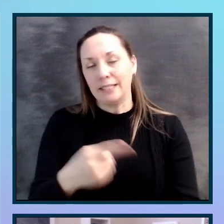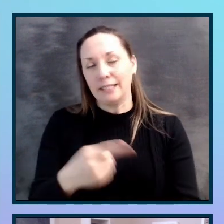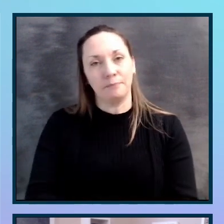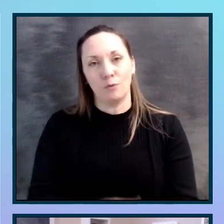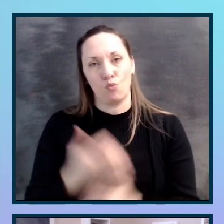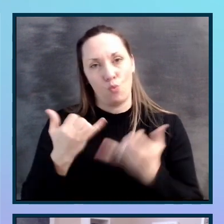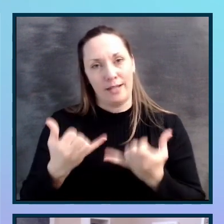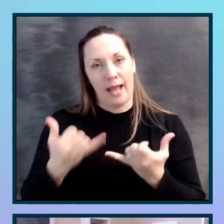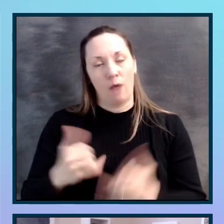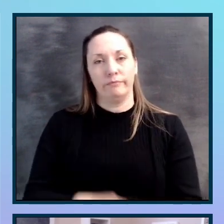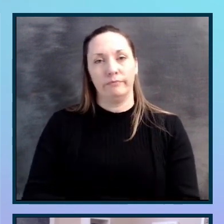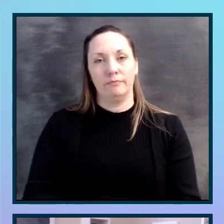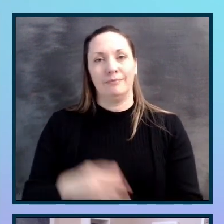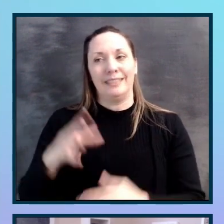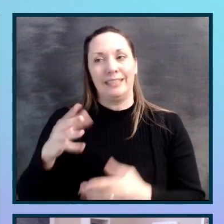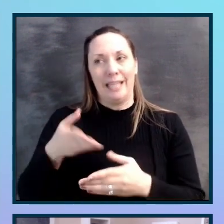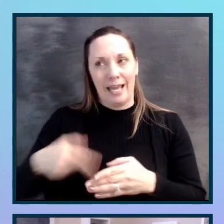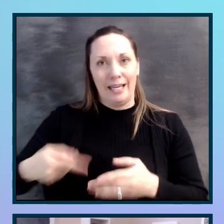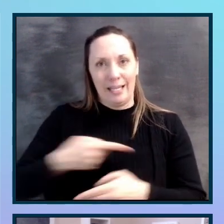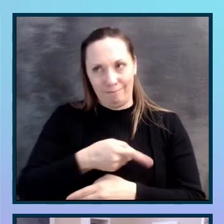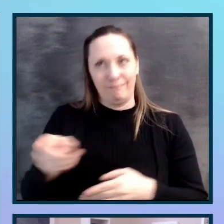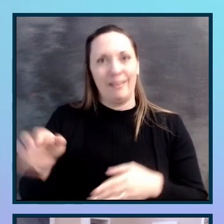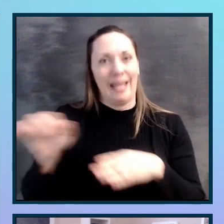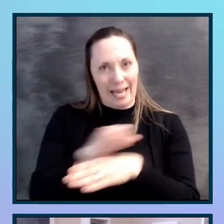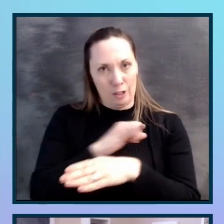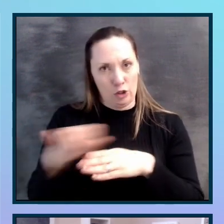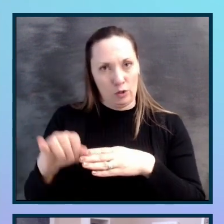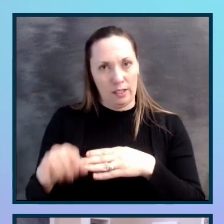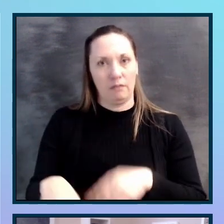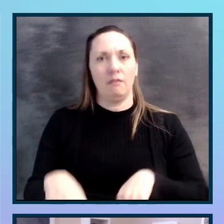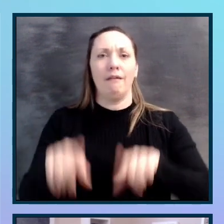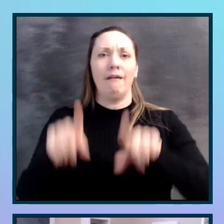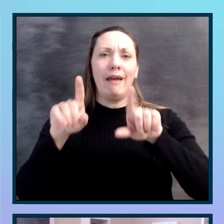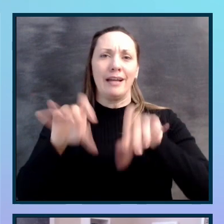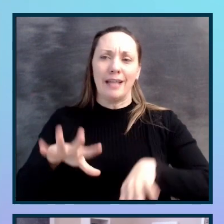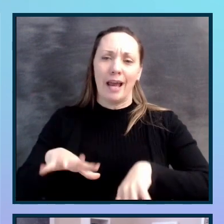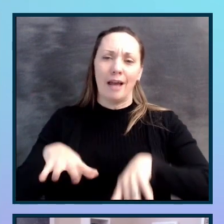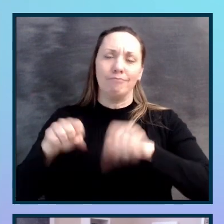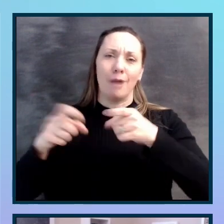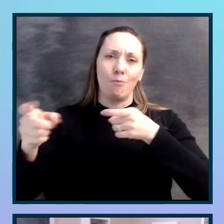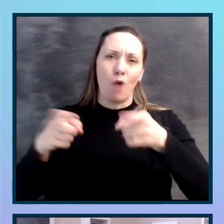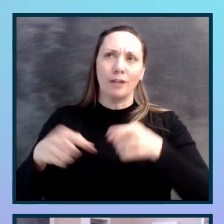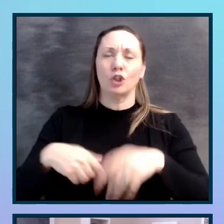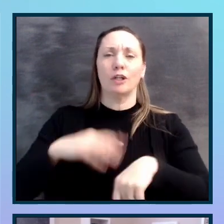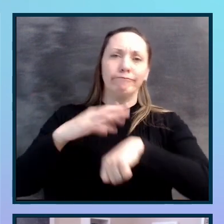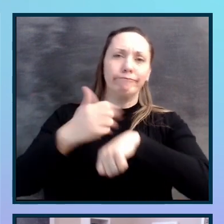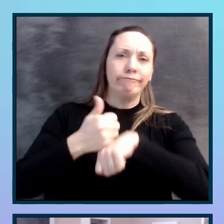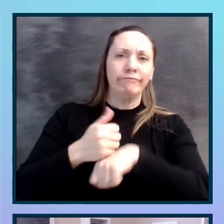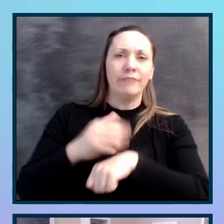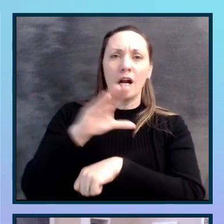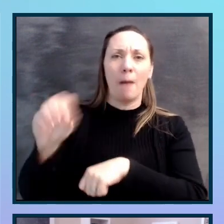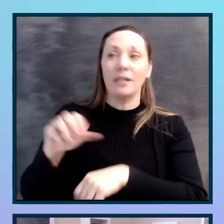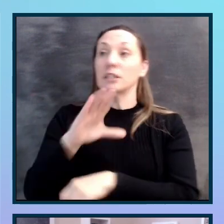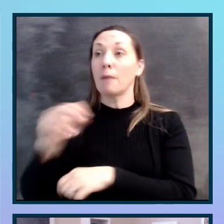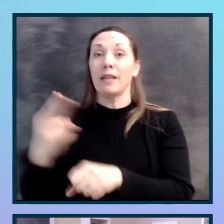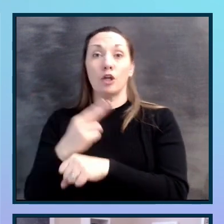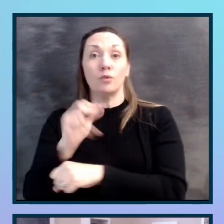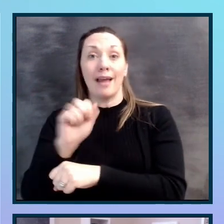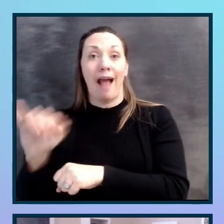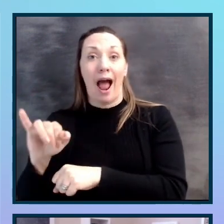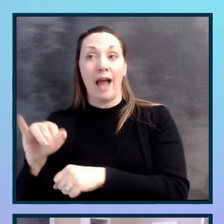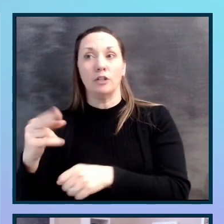right now in the industry. Exam proctoring companies that use AI to judge hiring